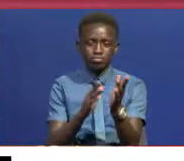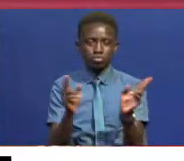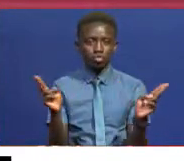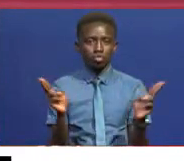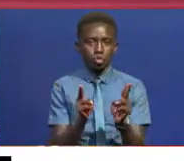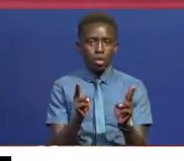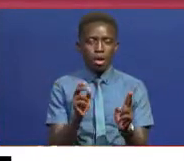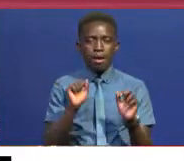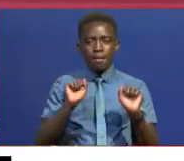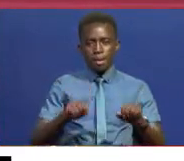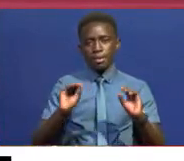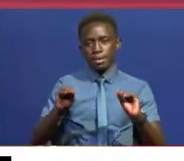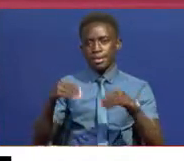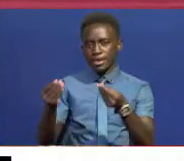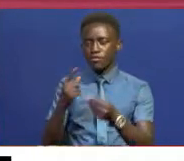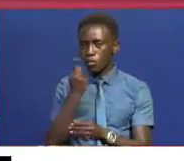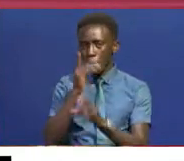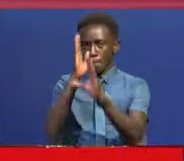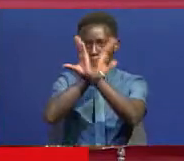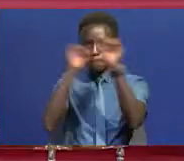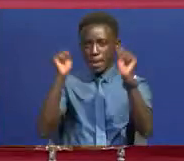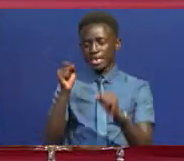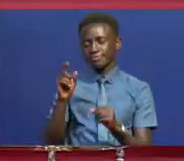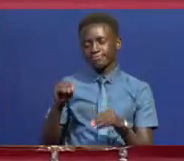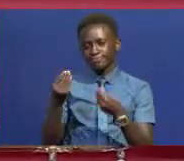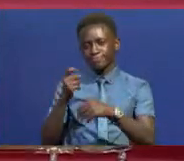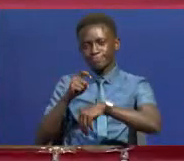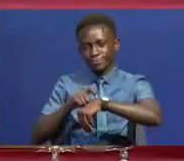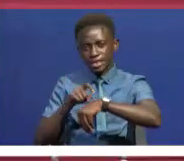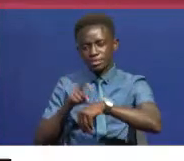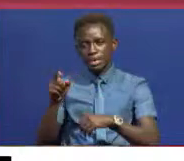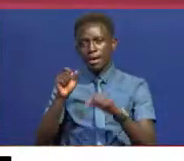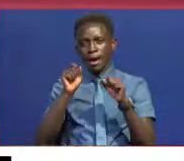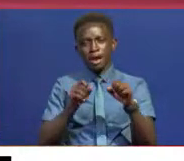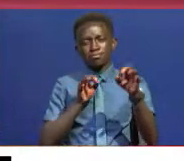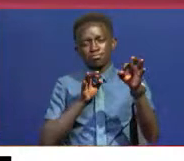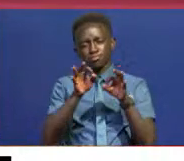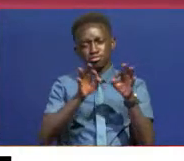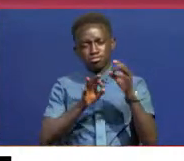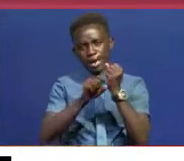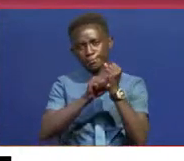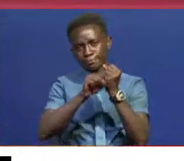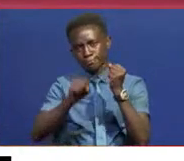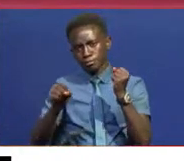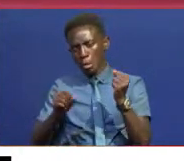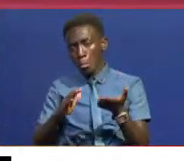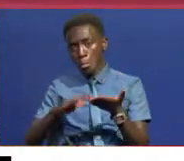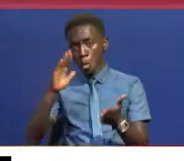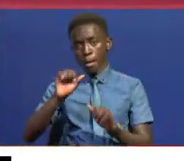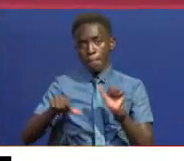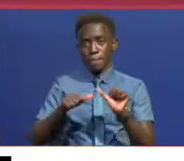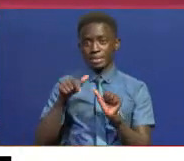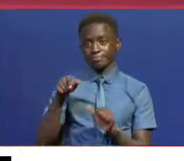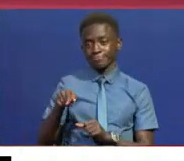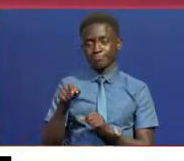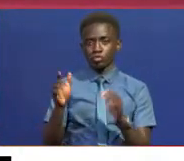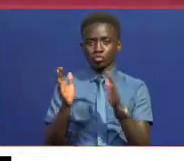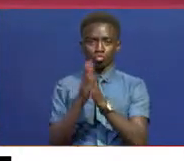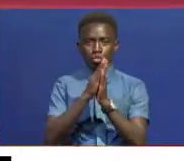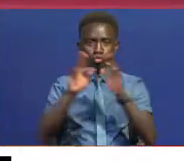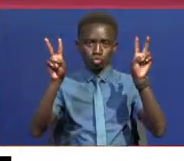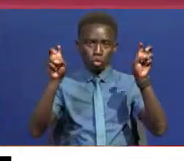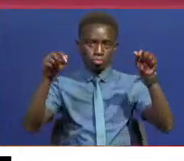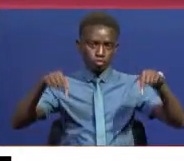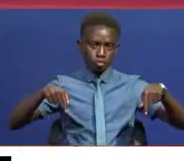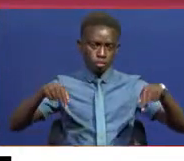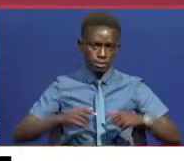give the President ample time to make a more detailed pronouncement on this issue. But first, let me commend